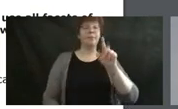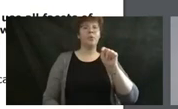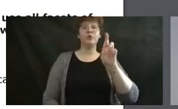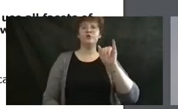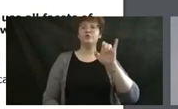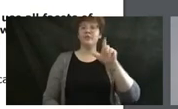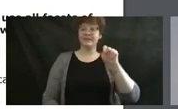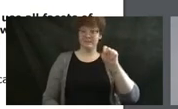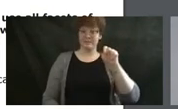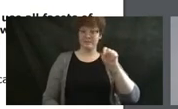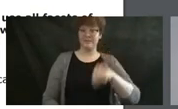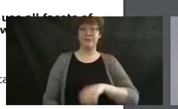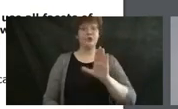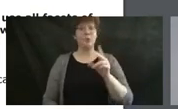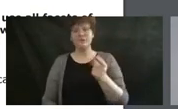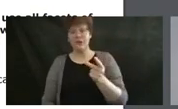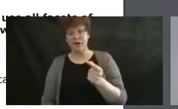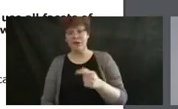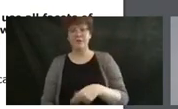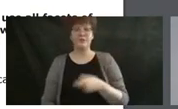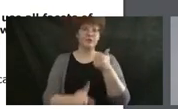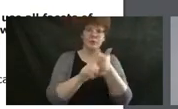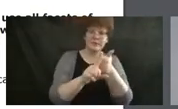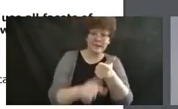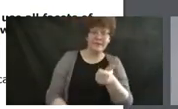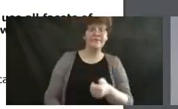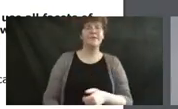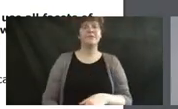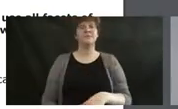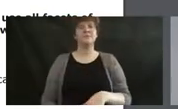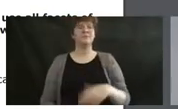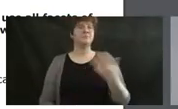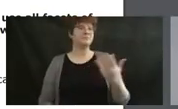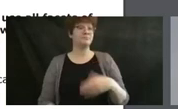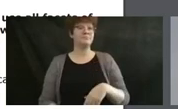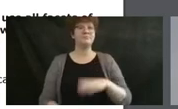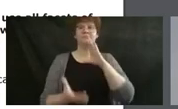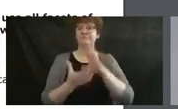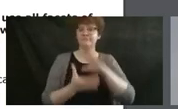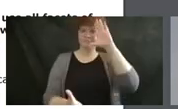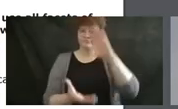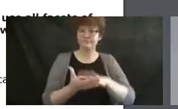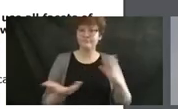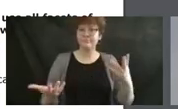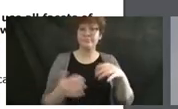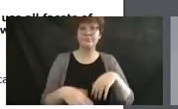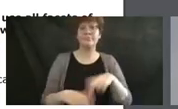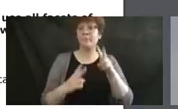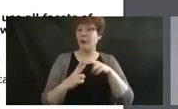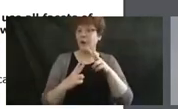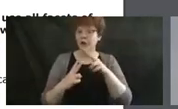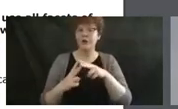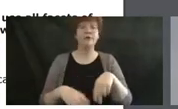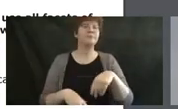could be a portrait of your friend or spouse or whatever, you know, your grandmother. I don't care. If you want to try a